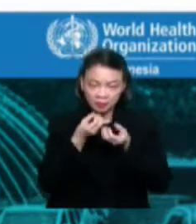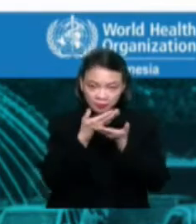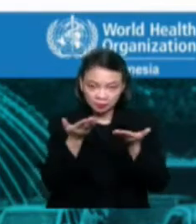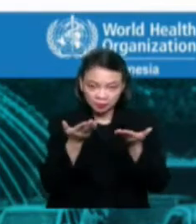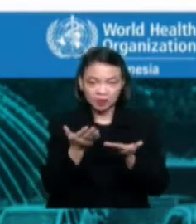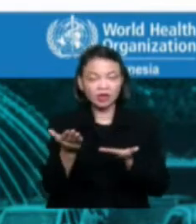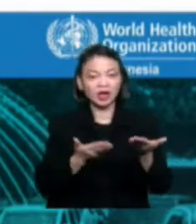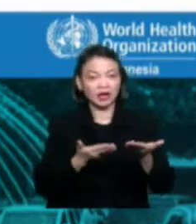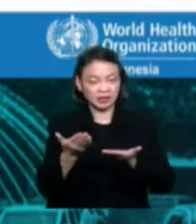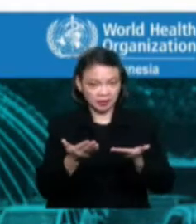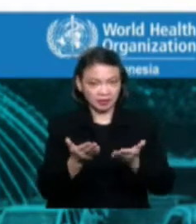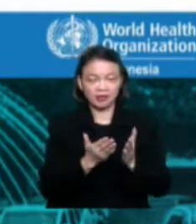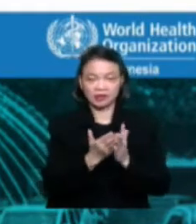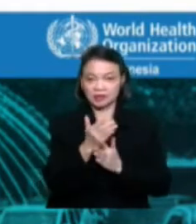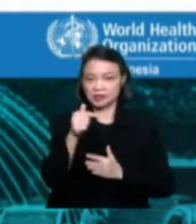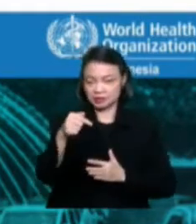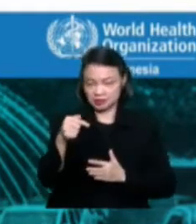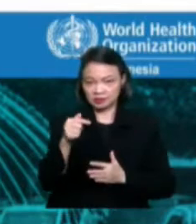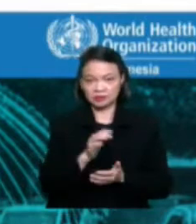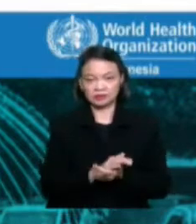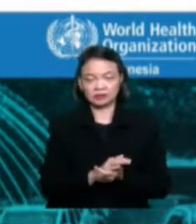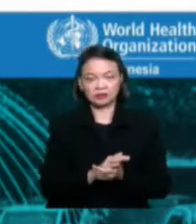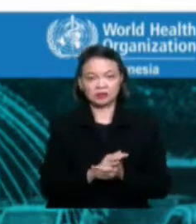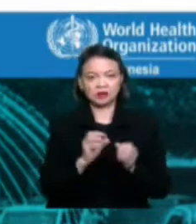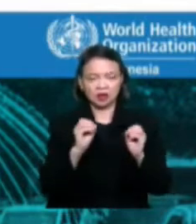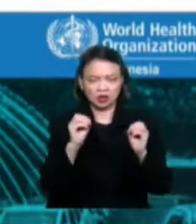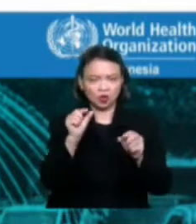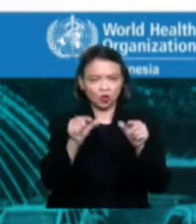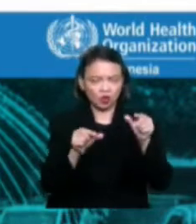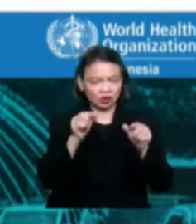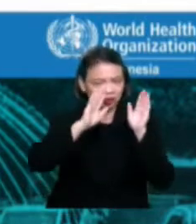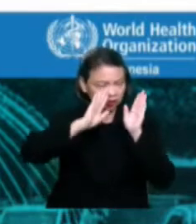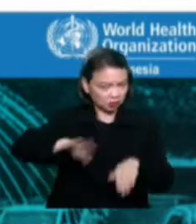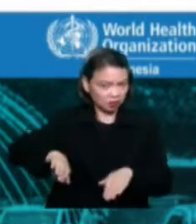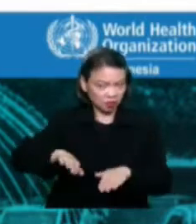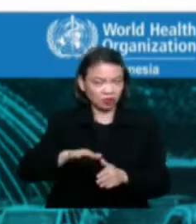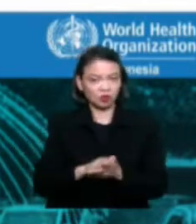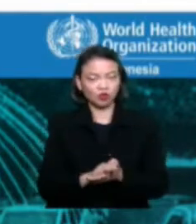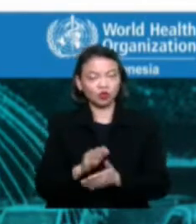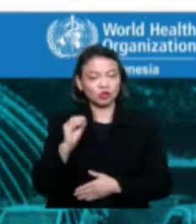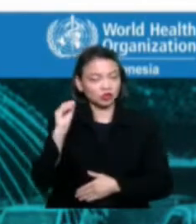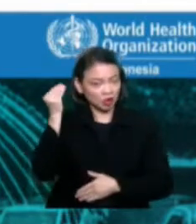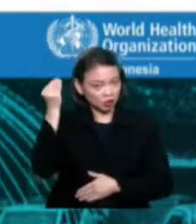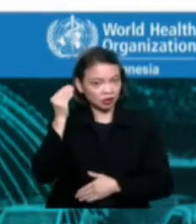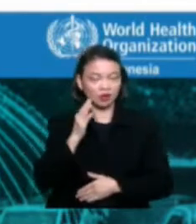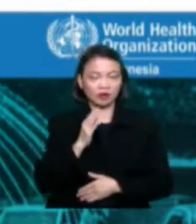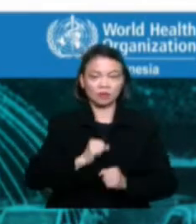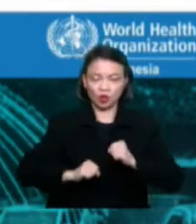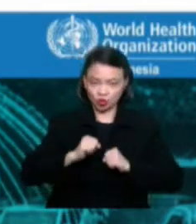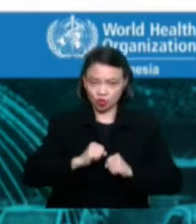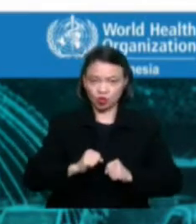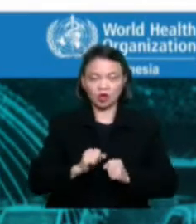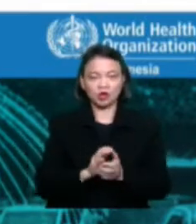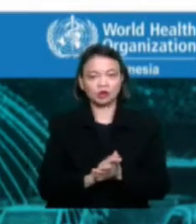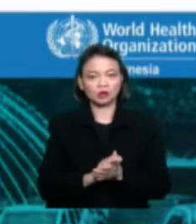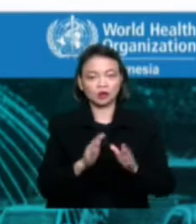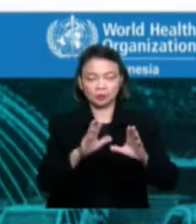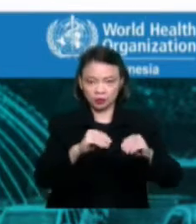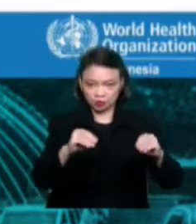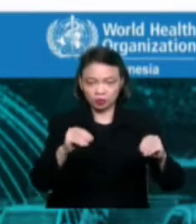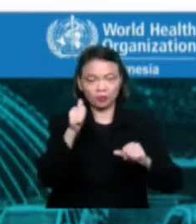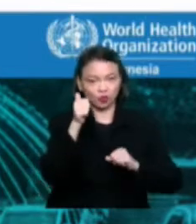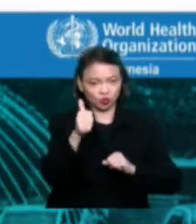doing a fantastic job on this. It's only a matter of making it more and also involve the communities and people to understand the needs for this group